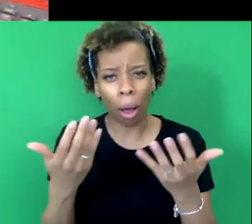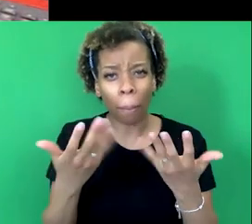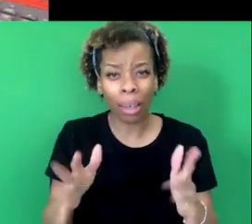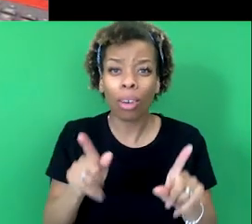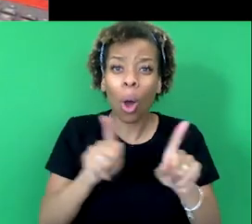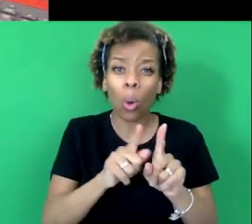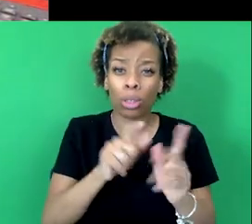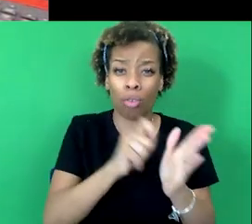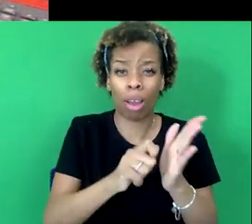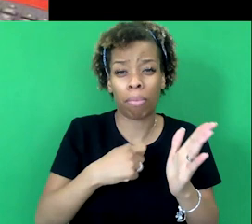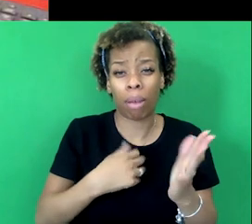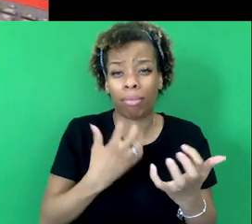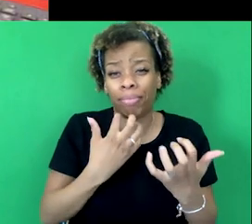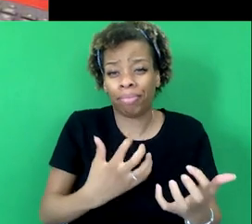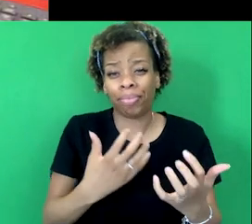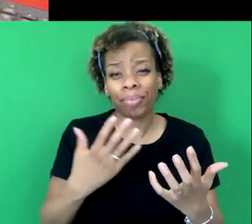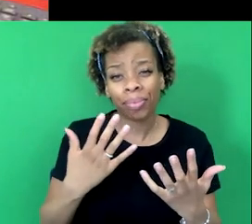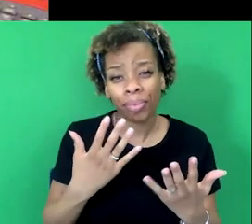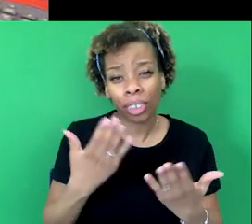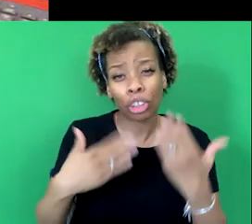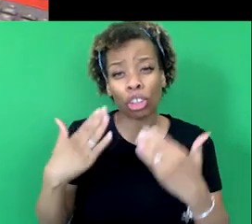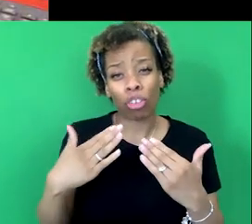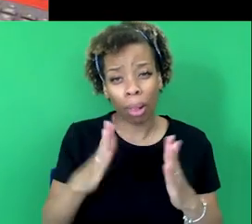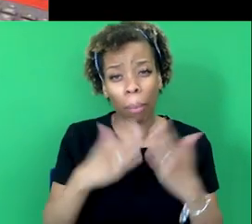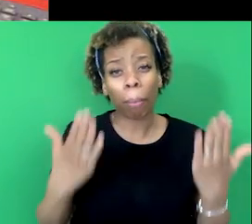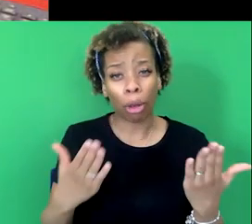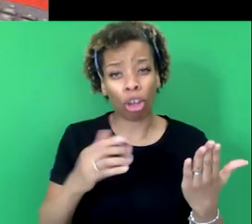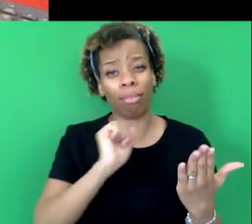favorite historical fiction books, The Curious Tale of Lady Caribou.